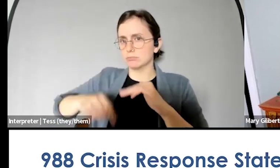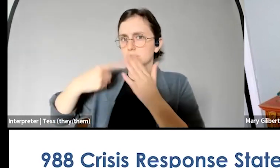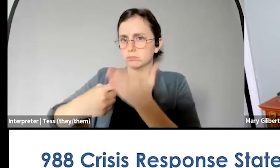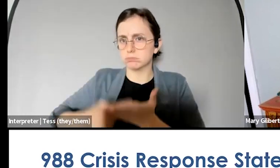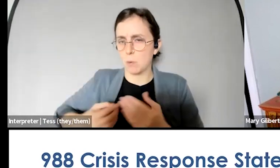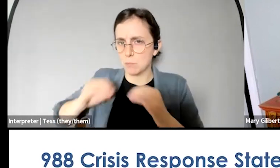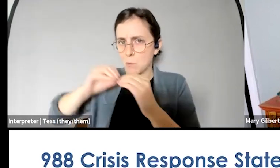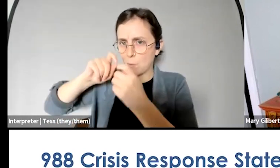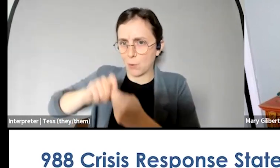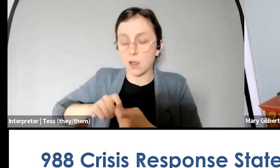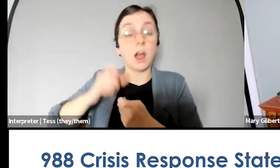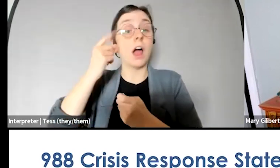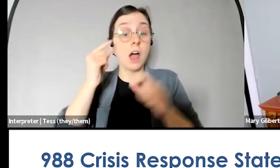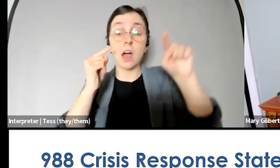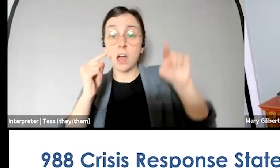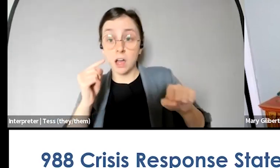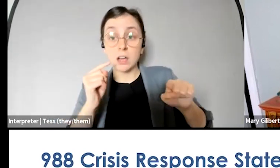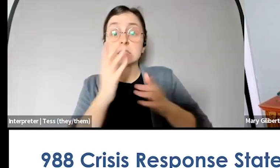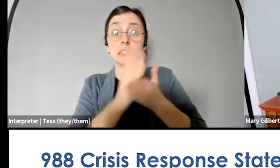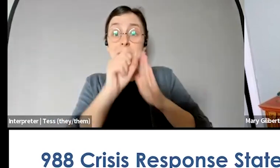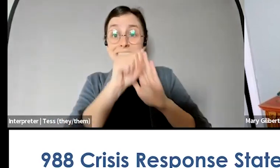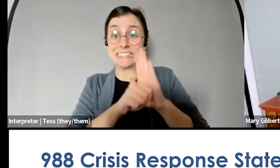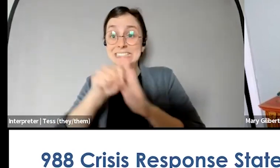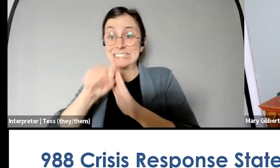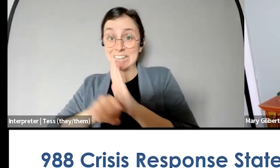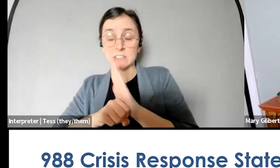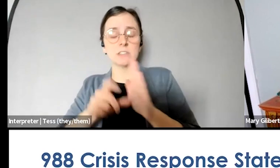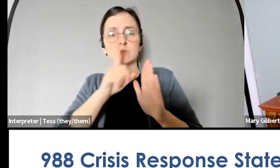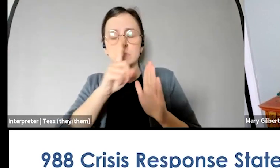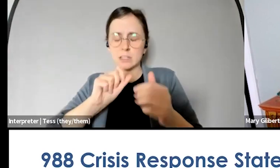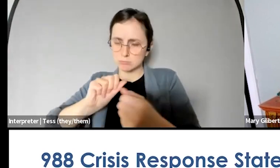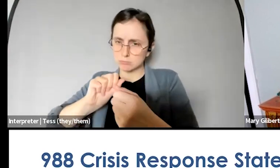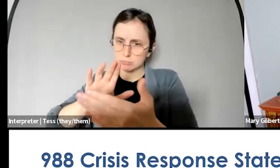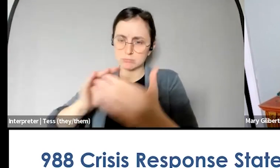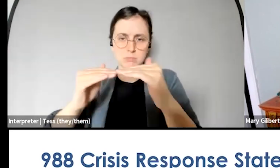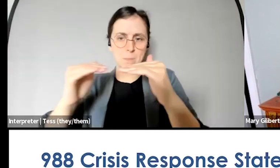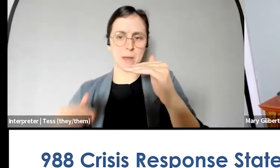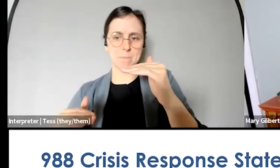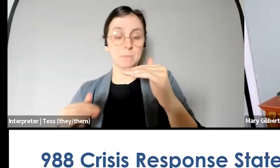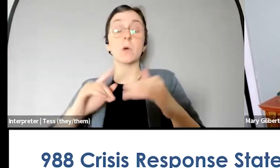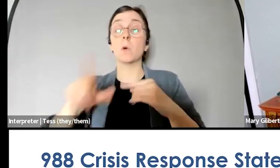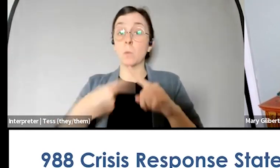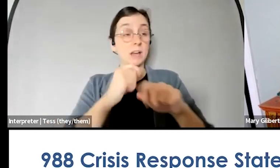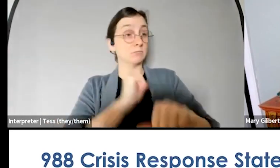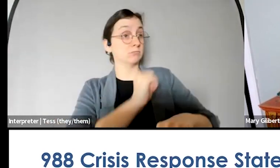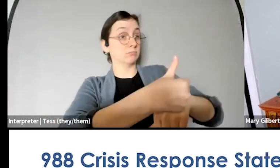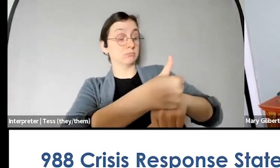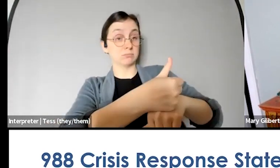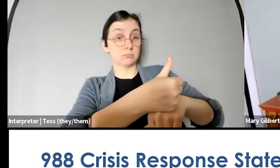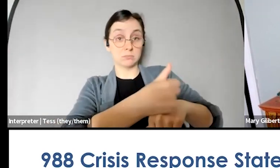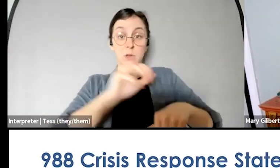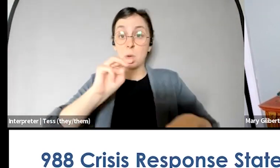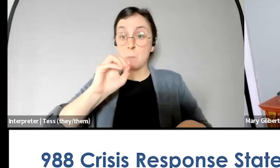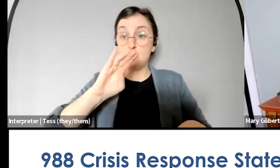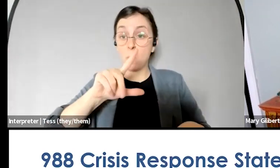them in states really address equity. So they make sure that when they put into place mobile crisis teams, those teams